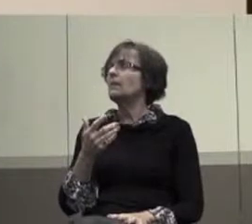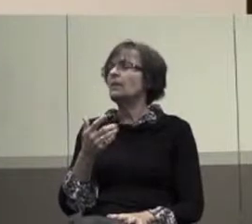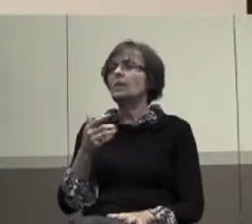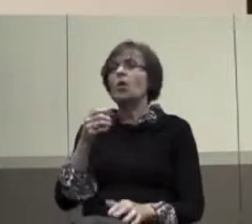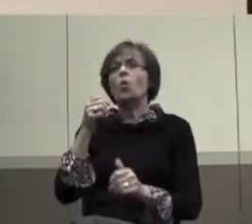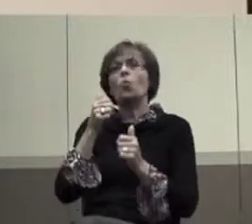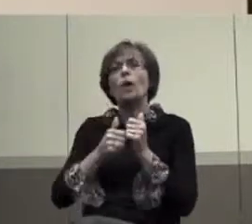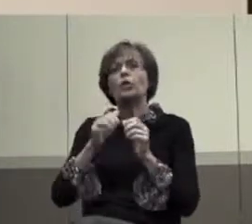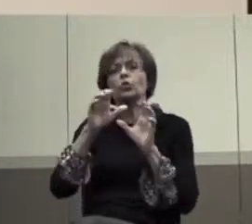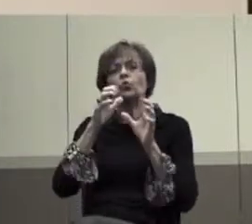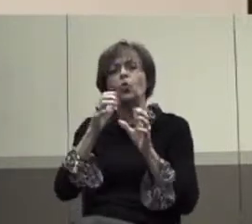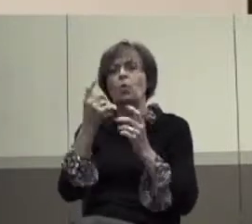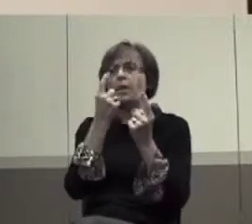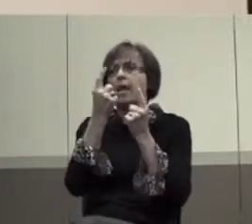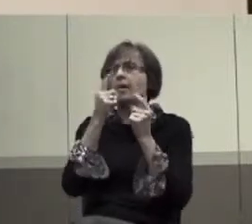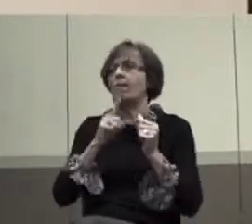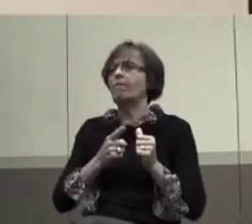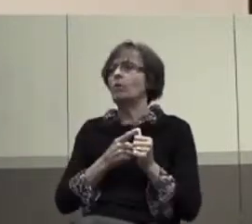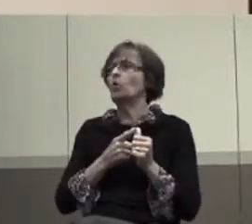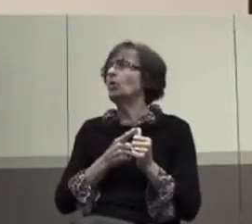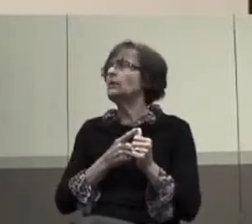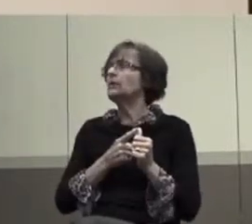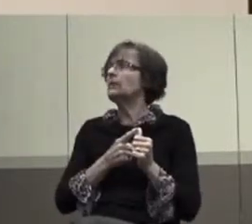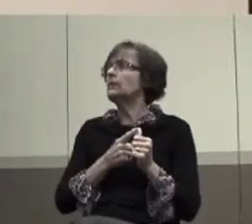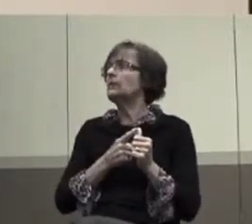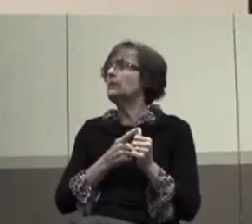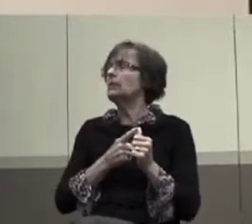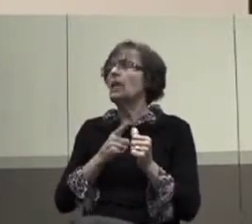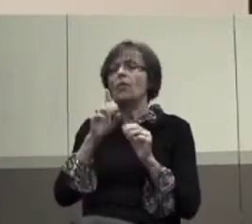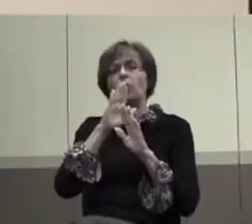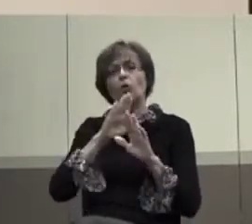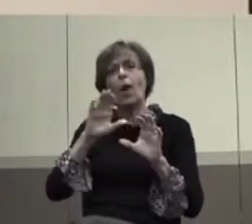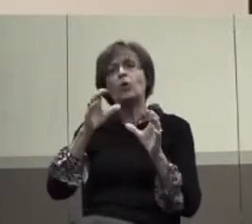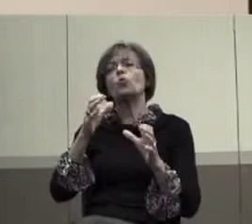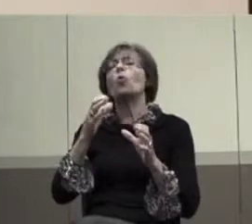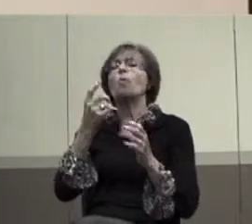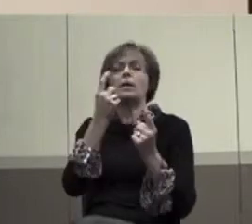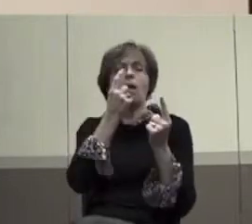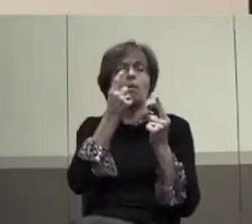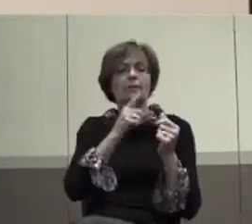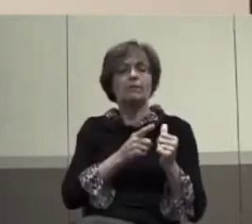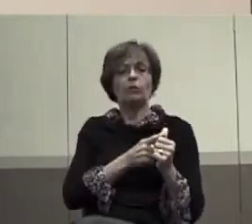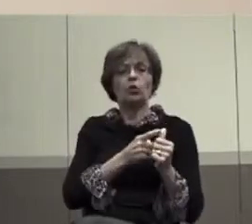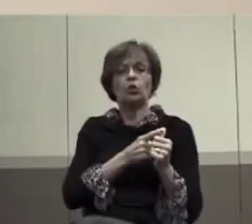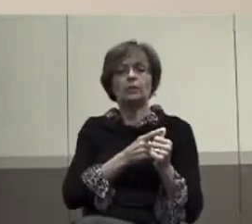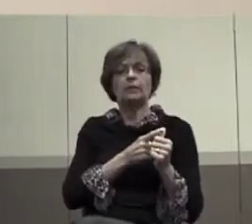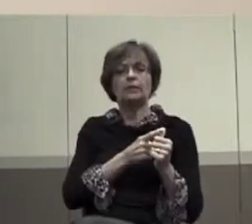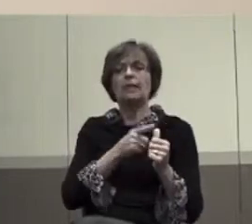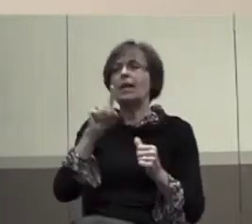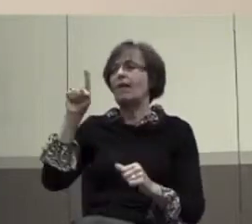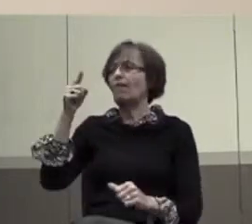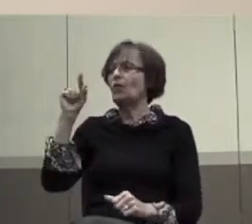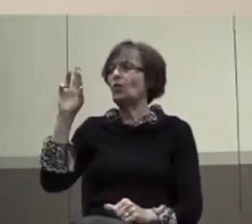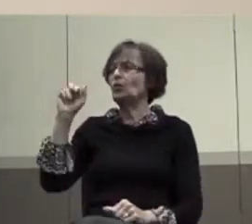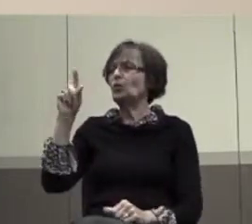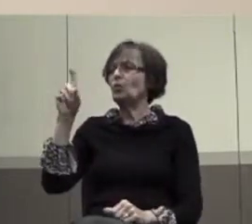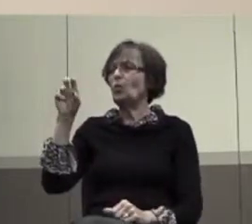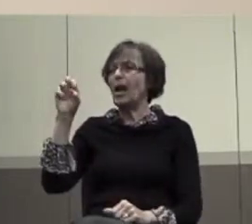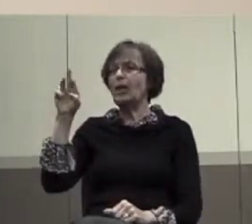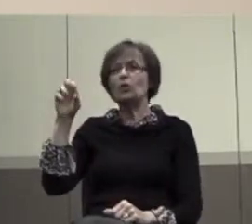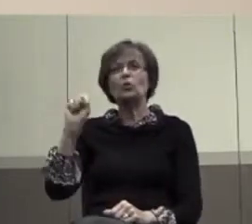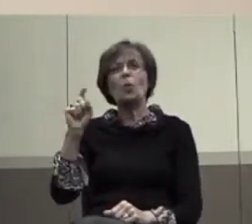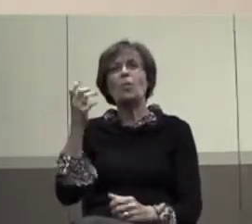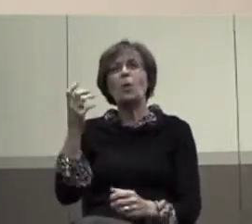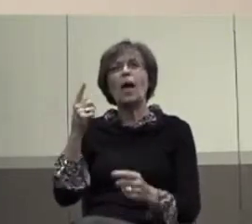Which group got to go first? The quiet group gets to go first. They're first graders. Where do first graders want to